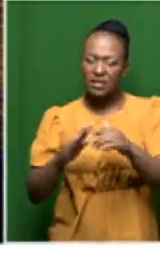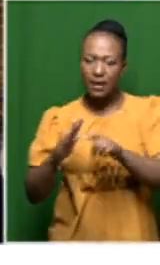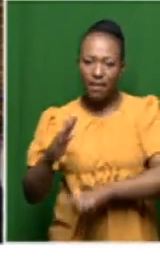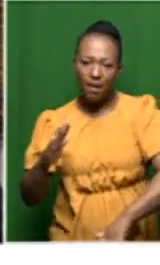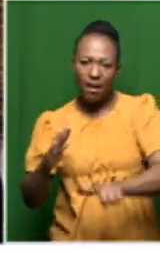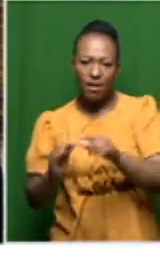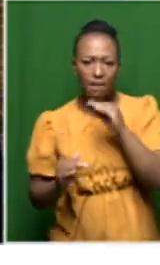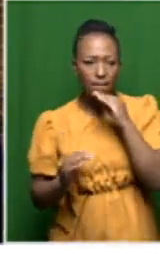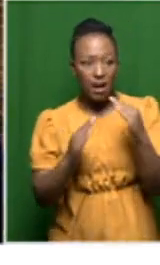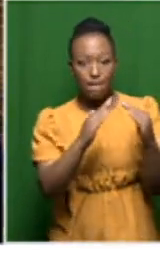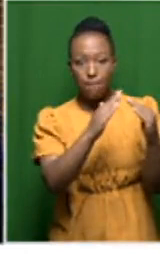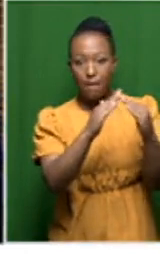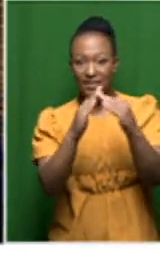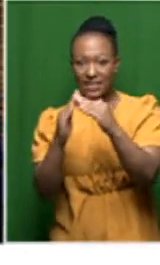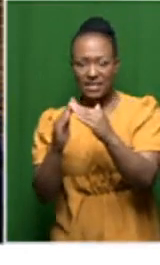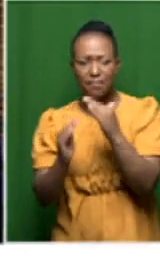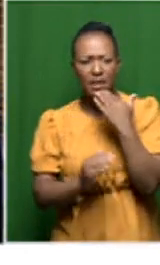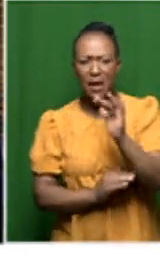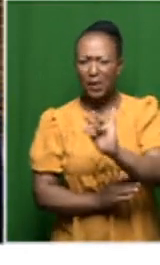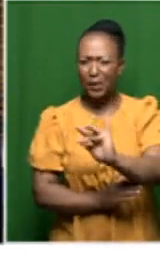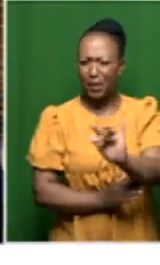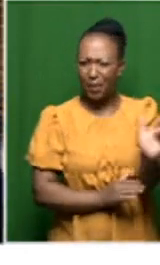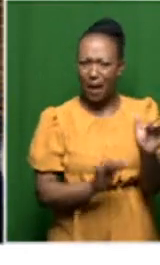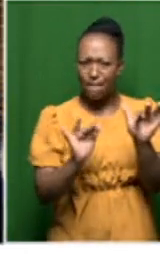empty properties right now that are standing there with